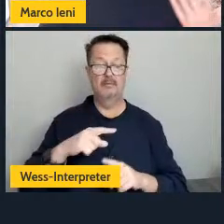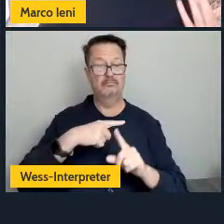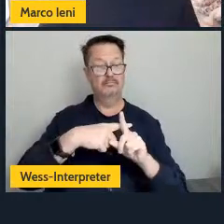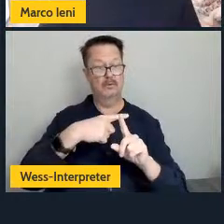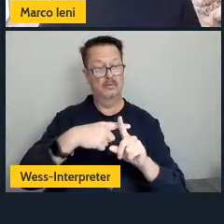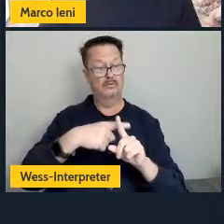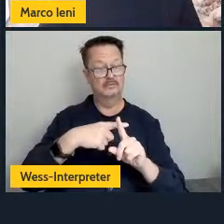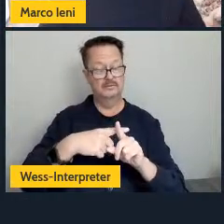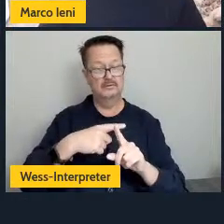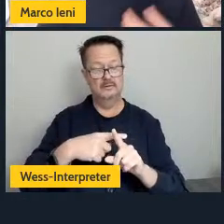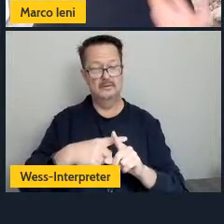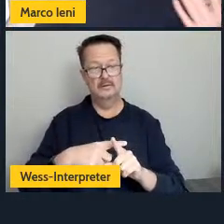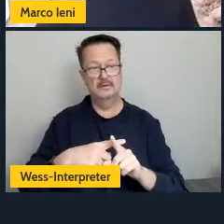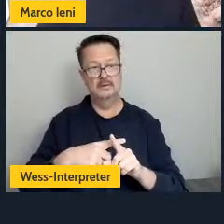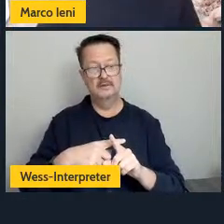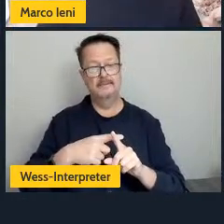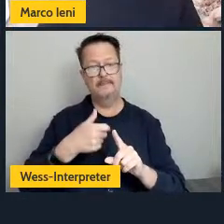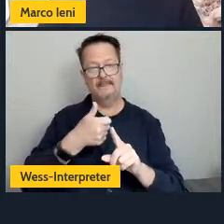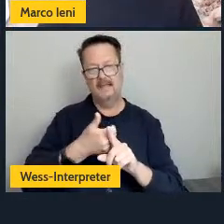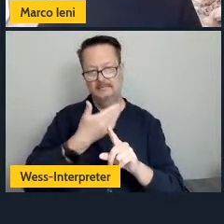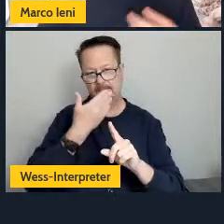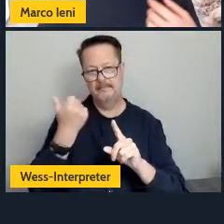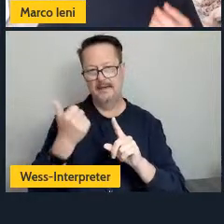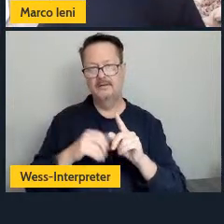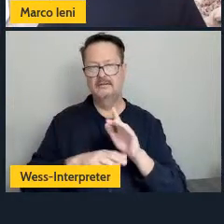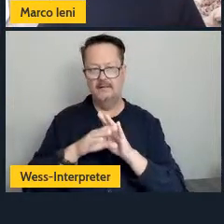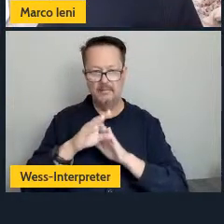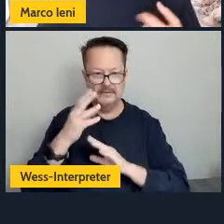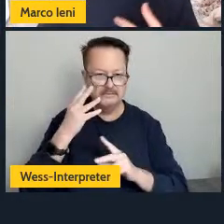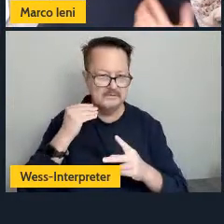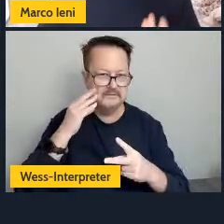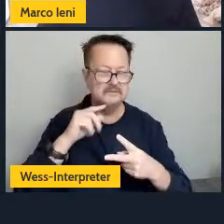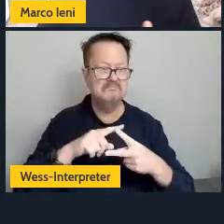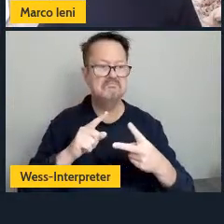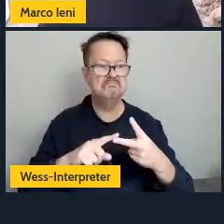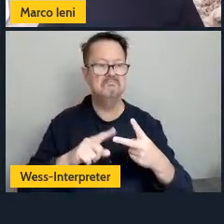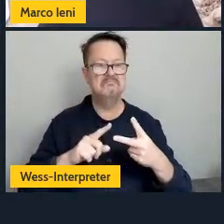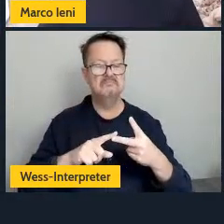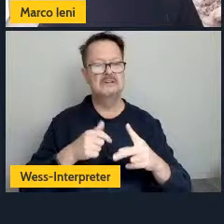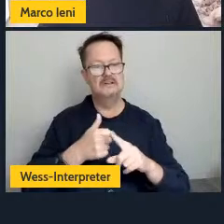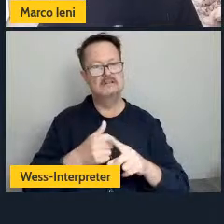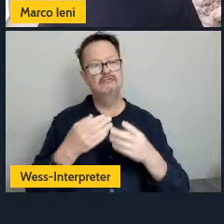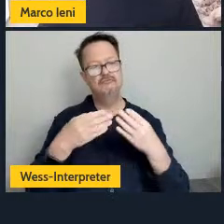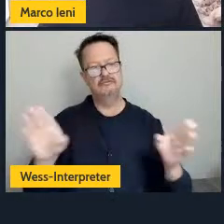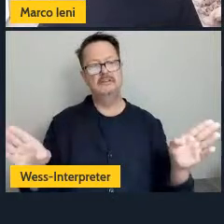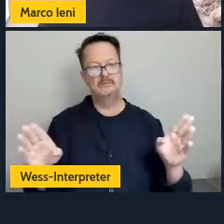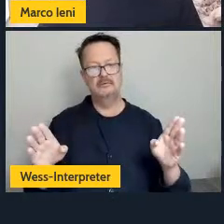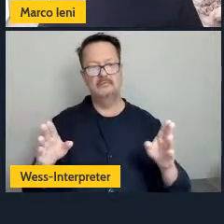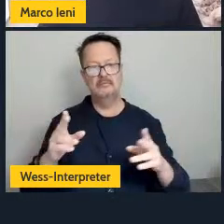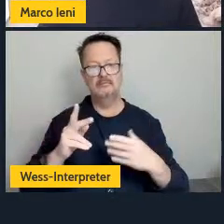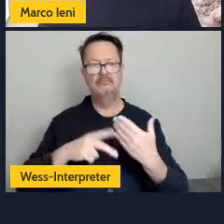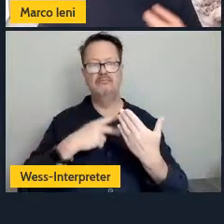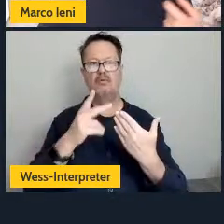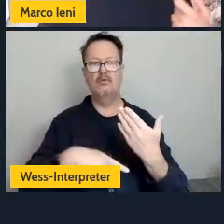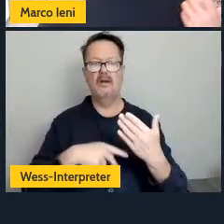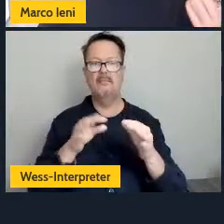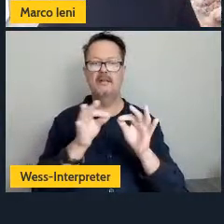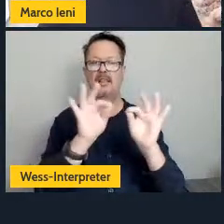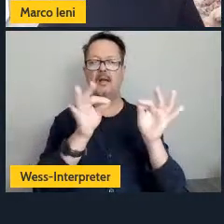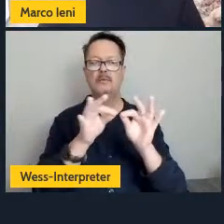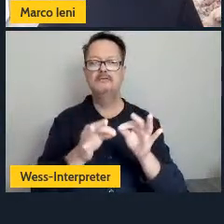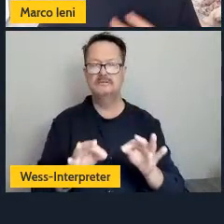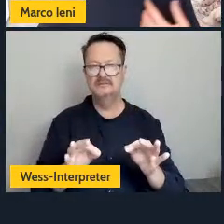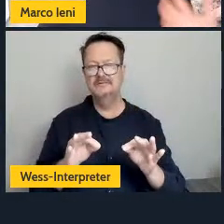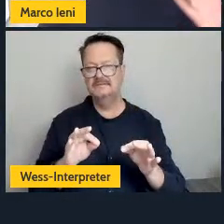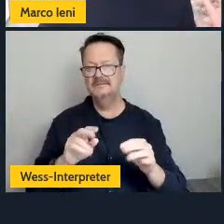that, as we saw, it has a better development experience, and in general, you use programming languages, so it is